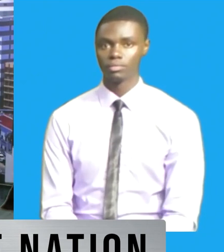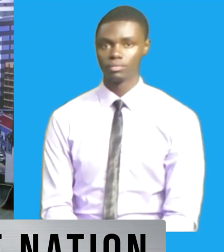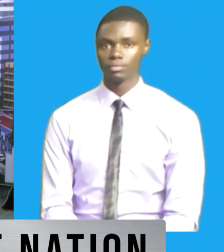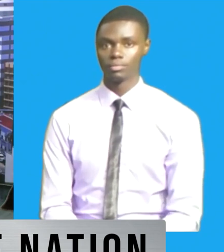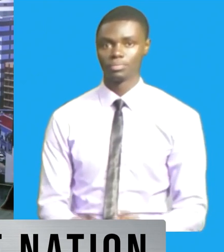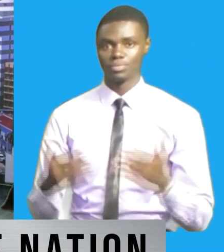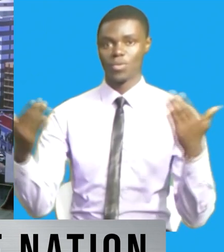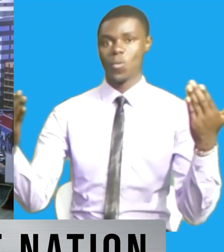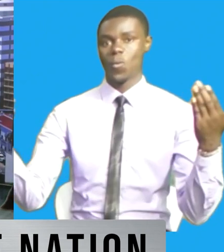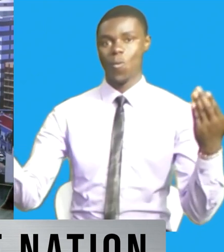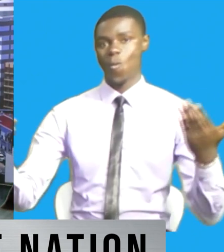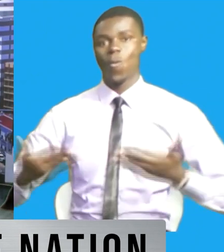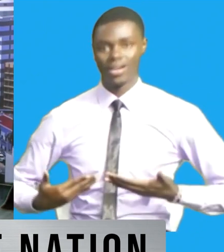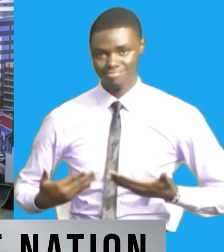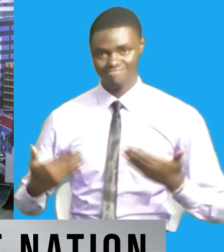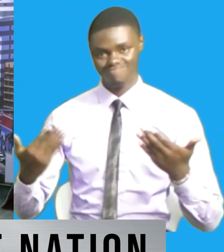Karibu.